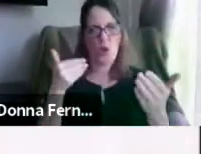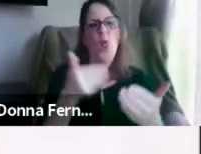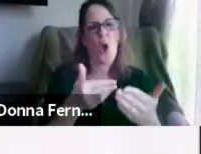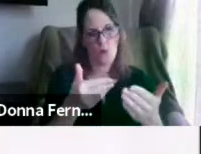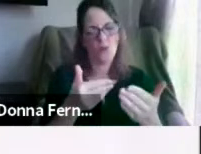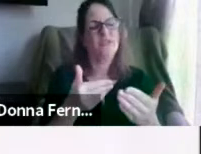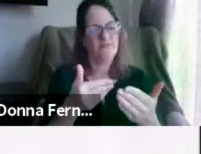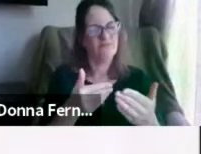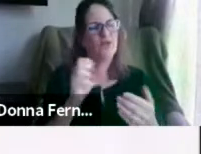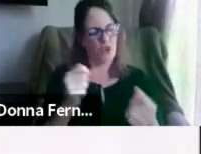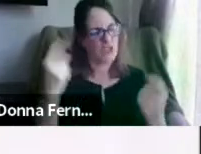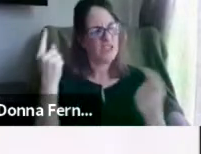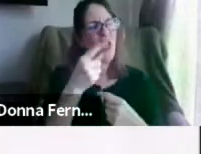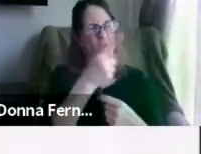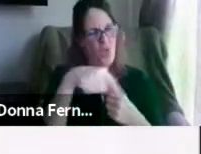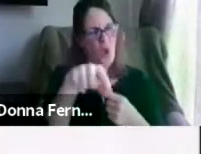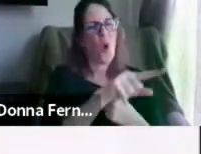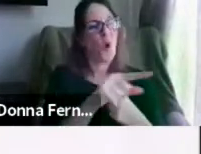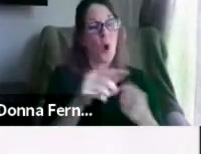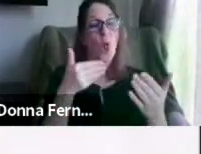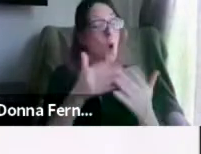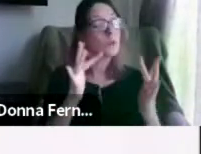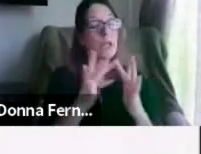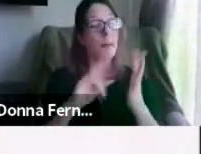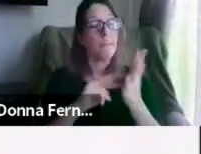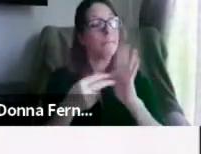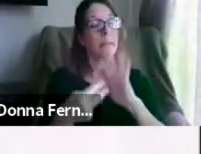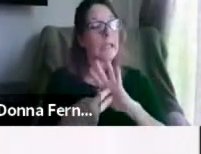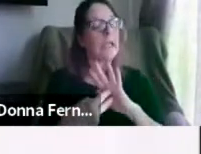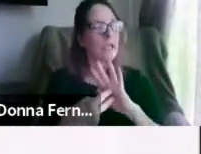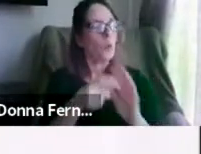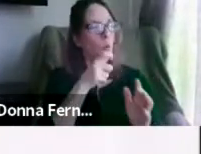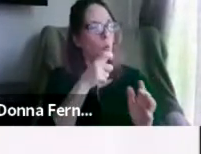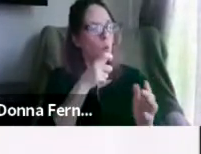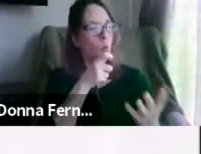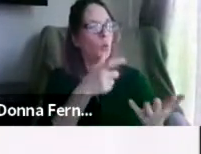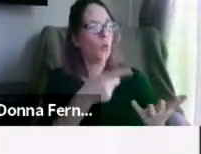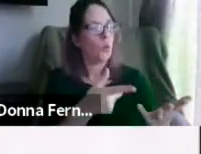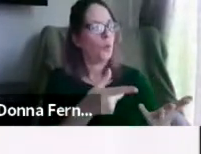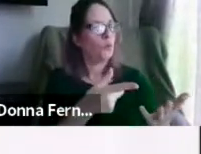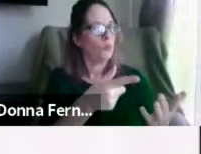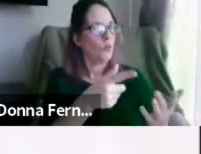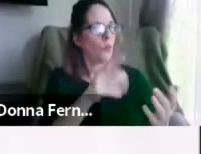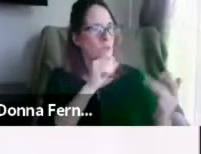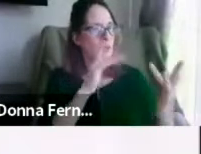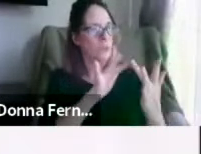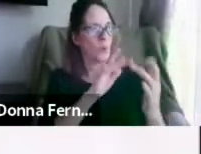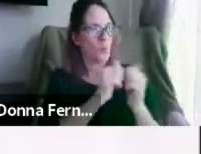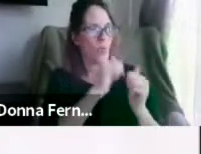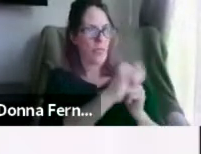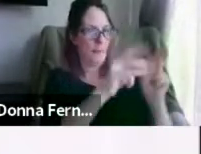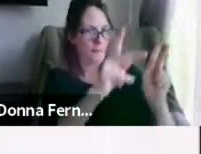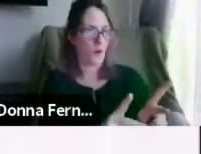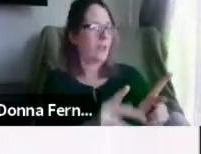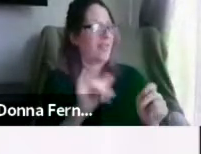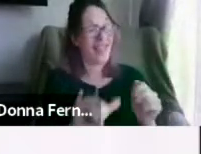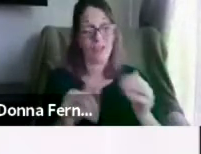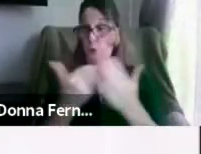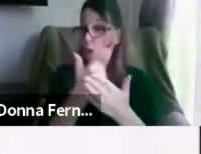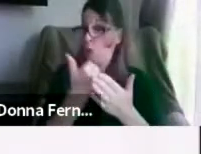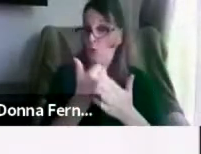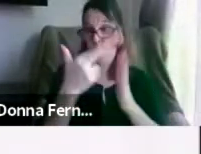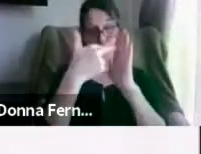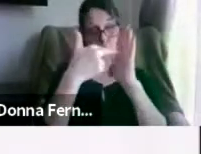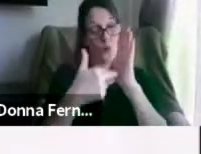exposed. And close contacts should also immediately isolate for 14 days. This is the new ruling from